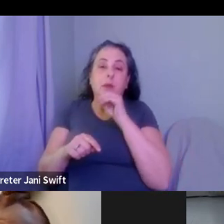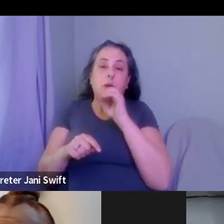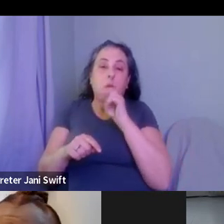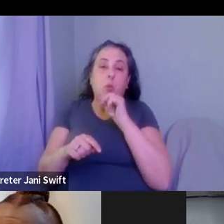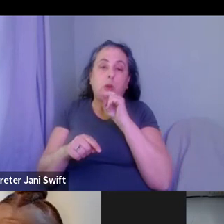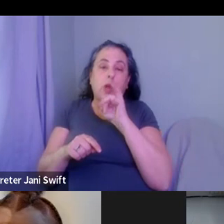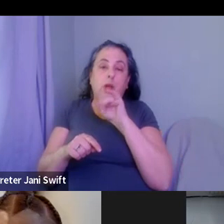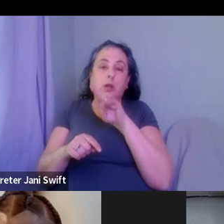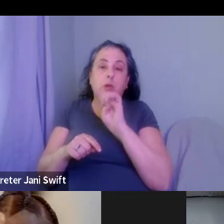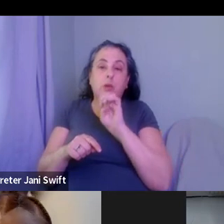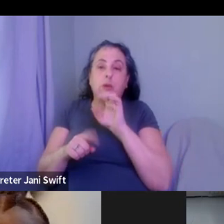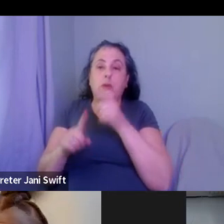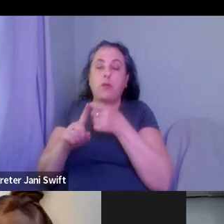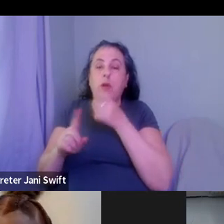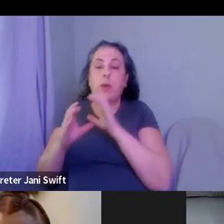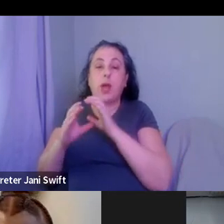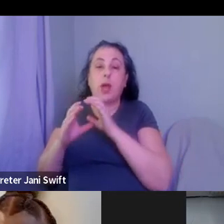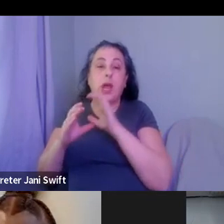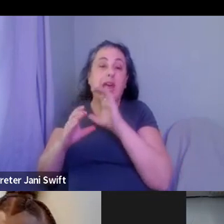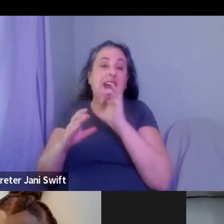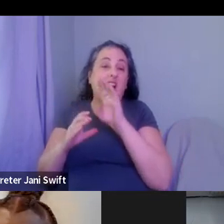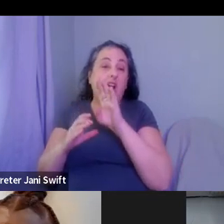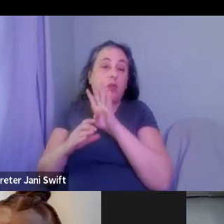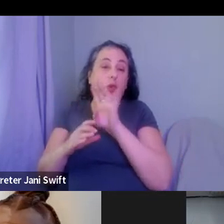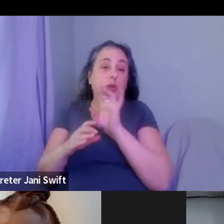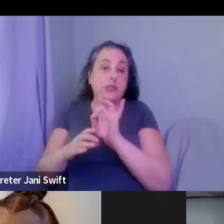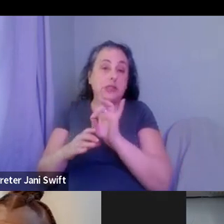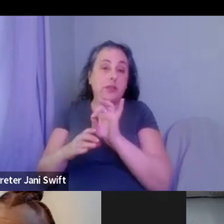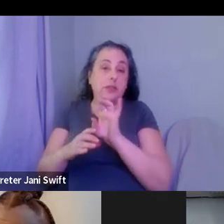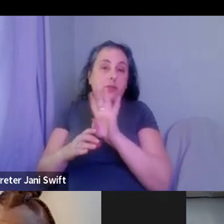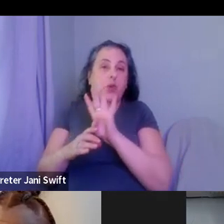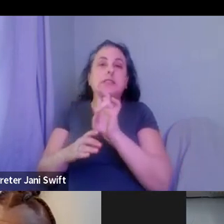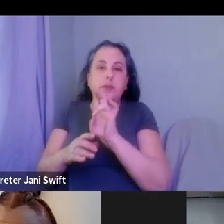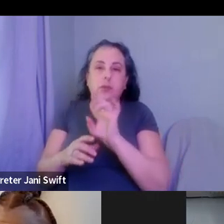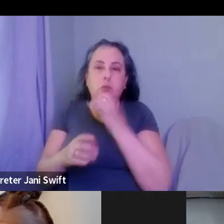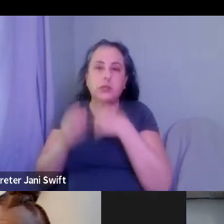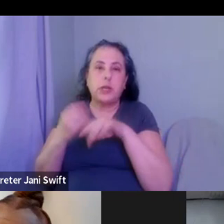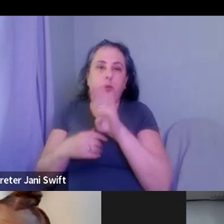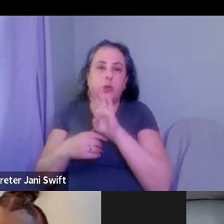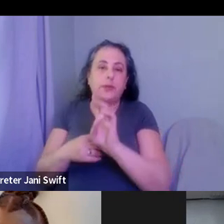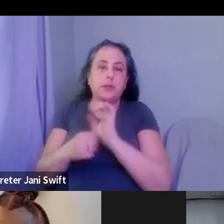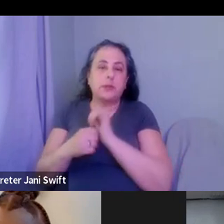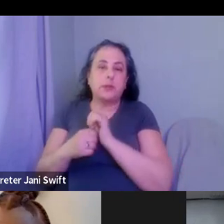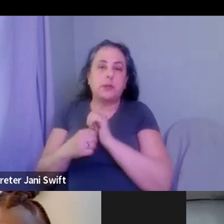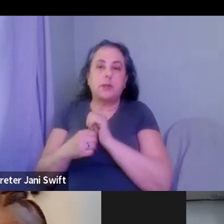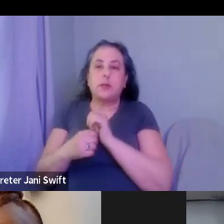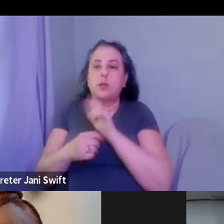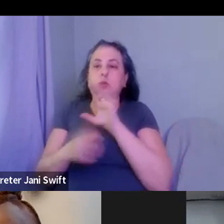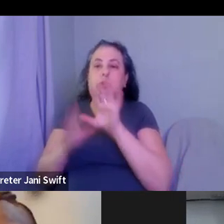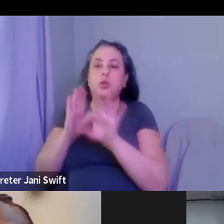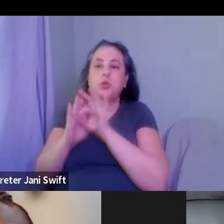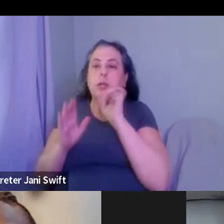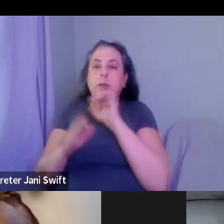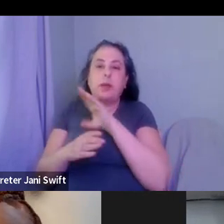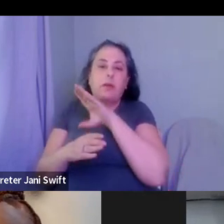Monique from Car 47. She definitely chooses not to be a part of the Restaurant Association.